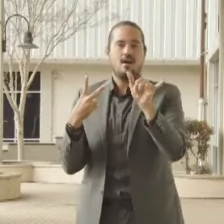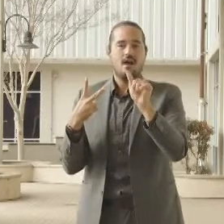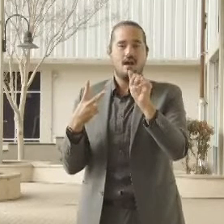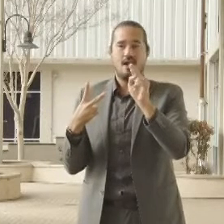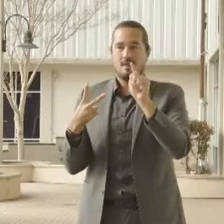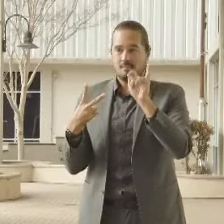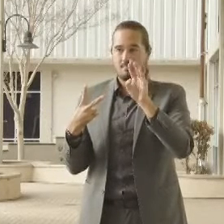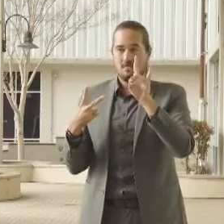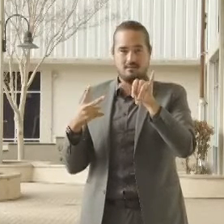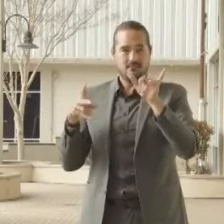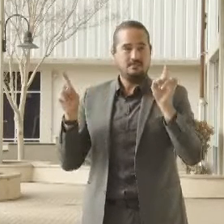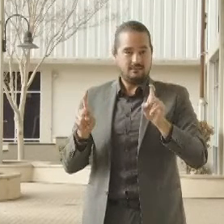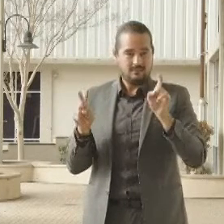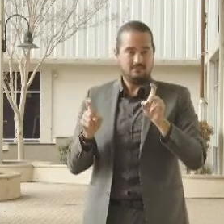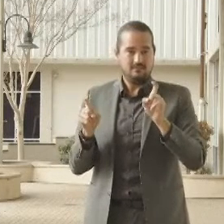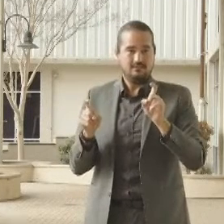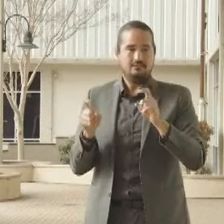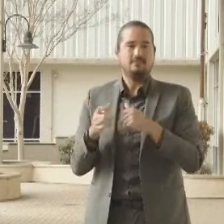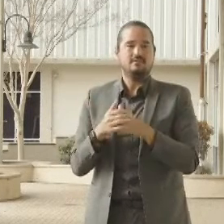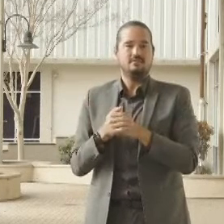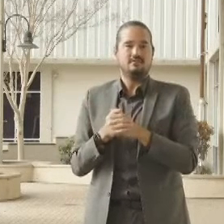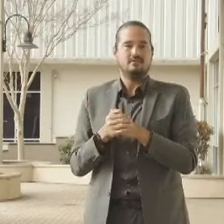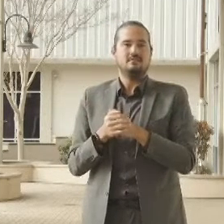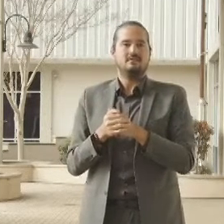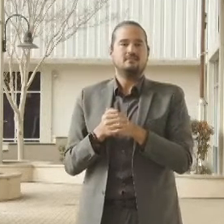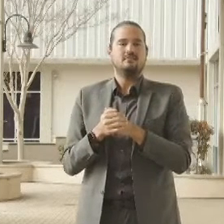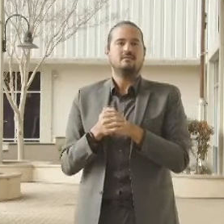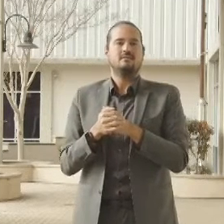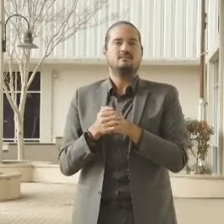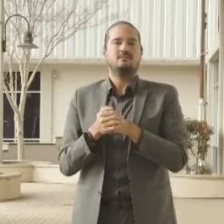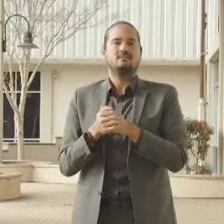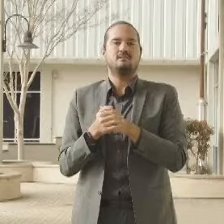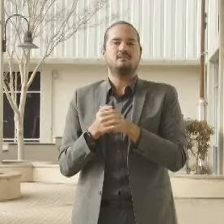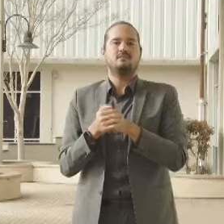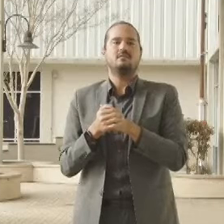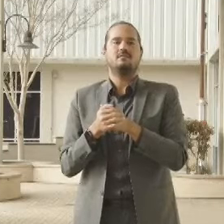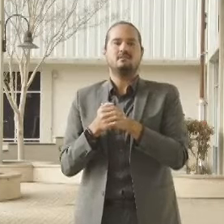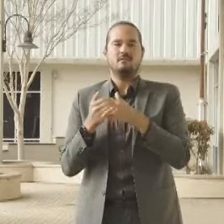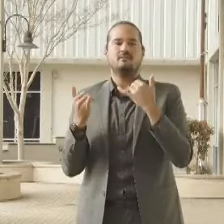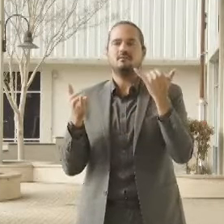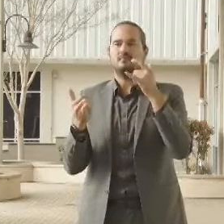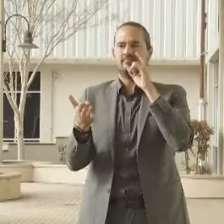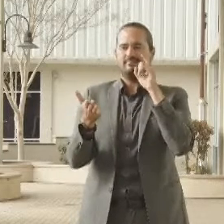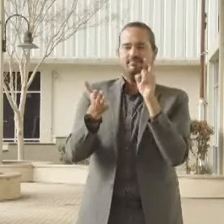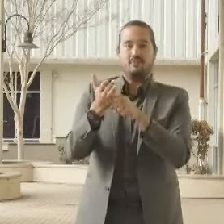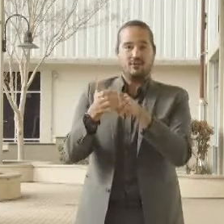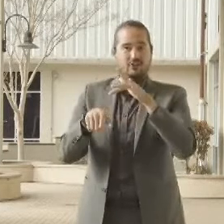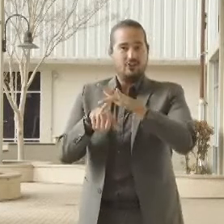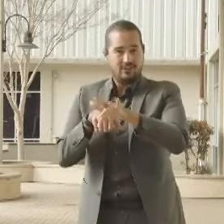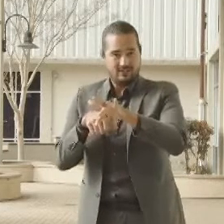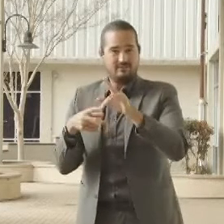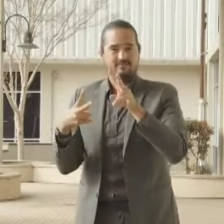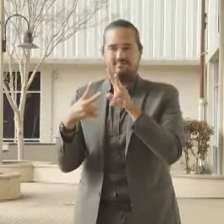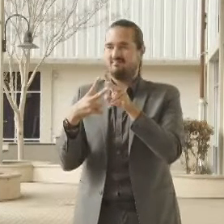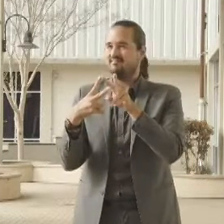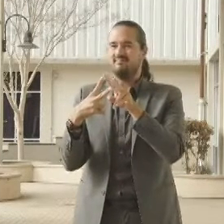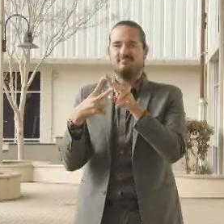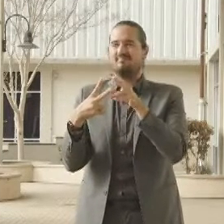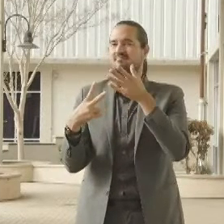PCR testing in order to end isolation early. Providers must provide access to